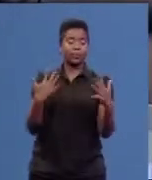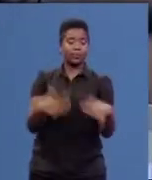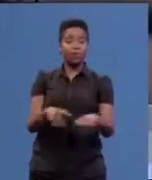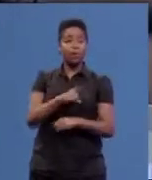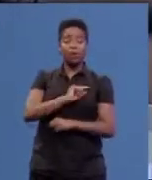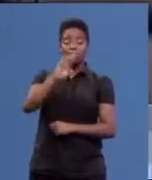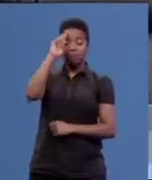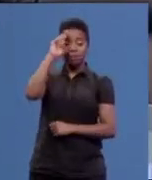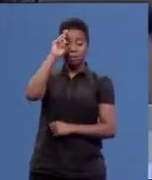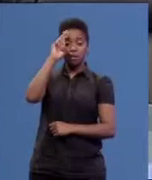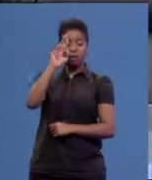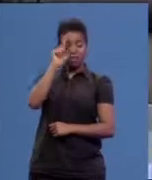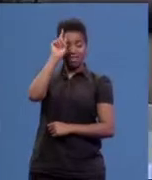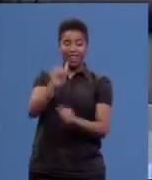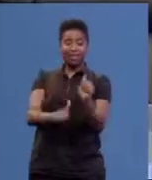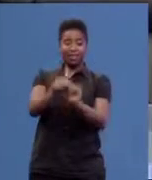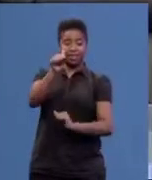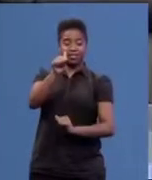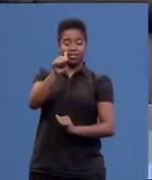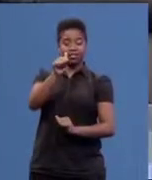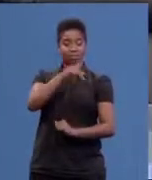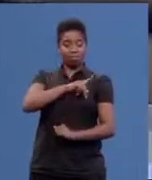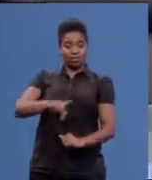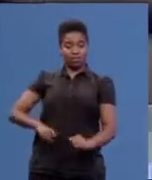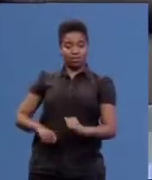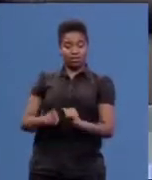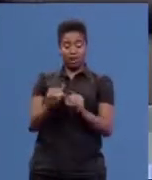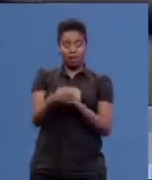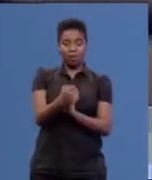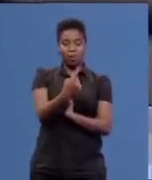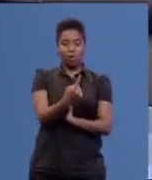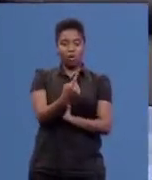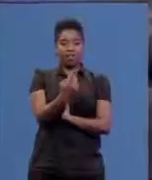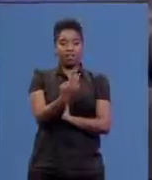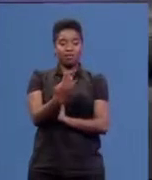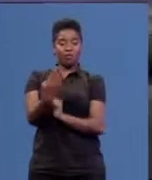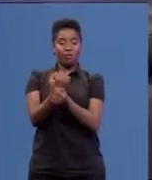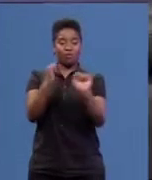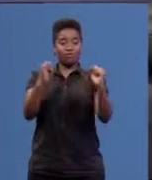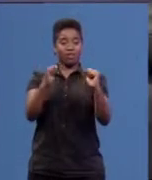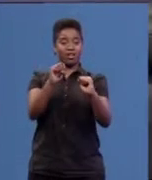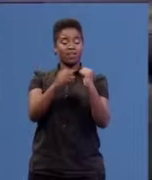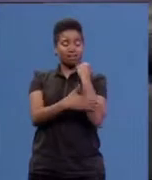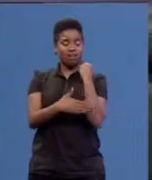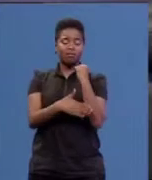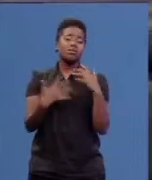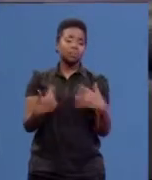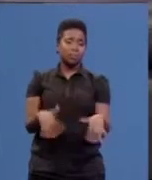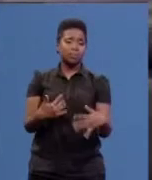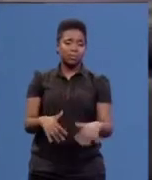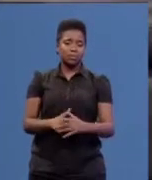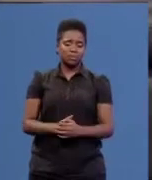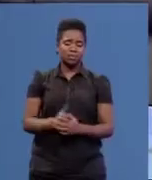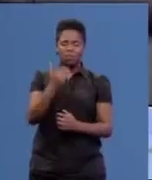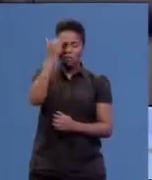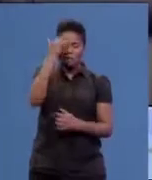democratic government of this country. But if you think about it, he was part of a legacy that was meant to say a better life for all. And we know that better life